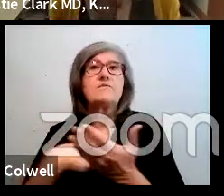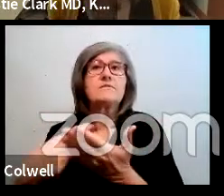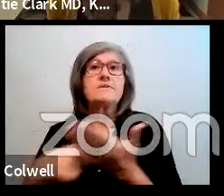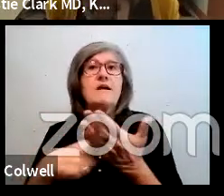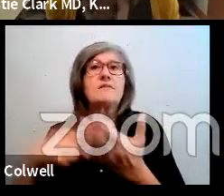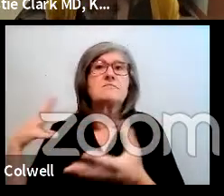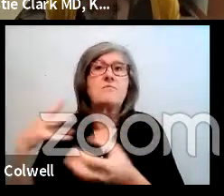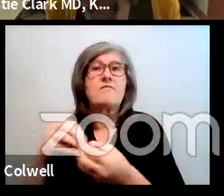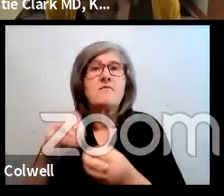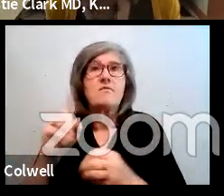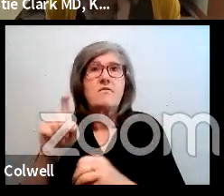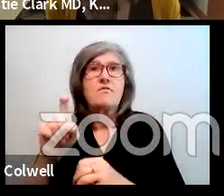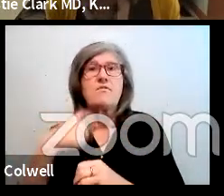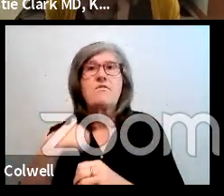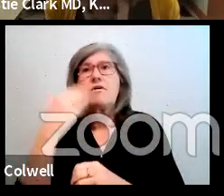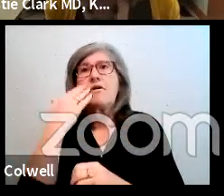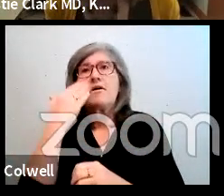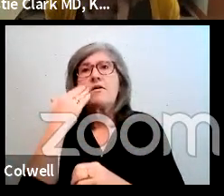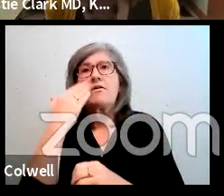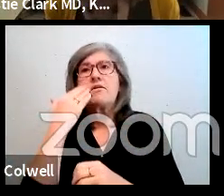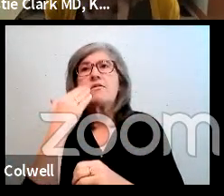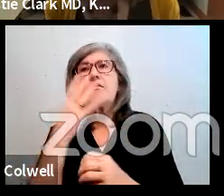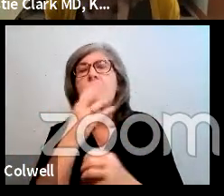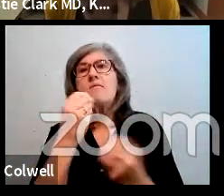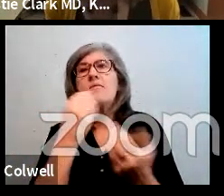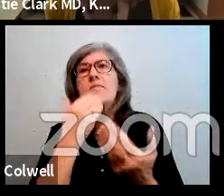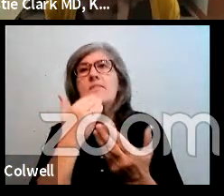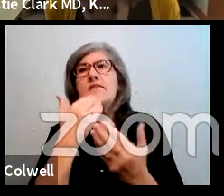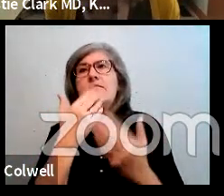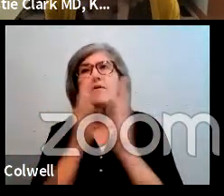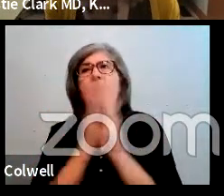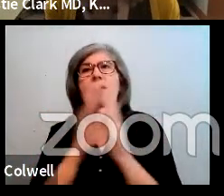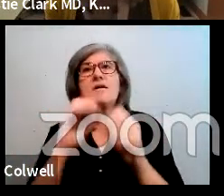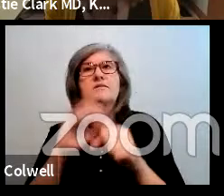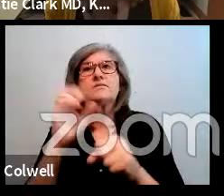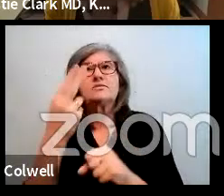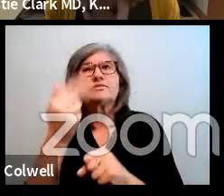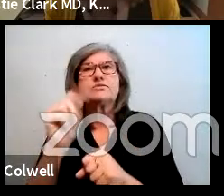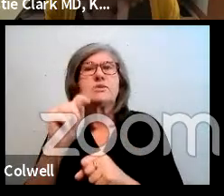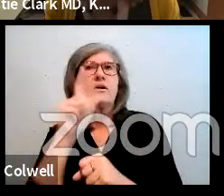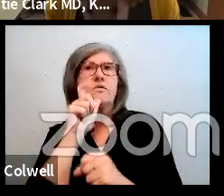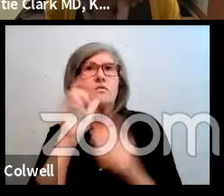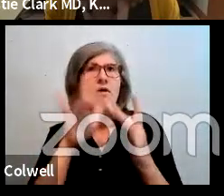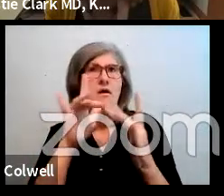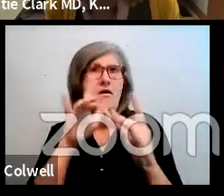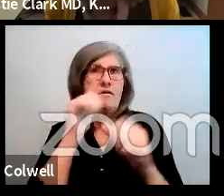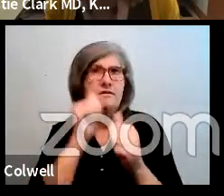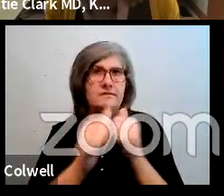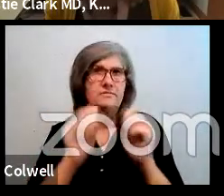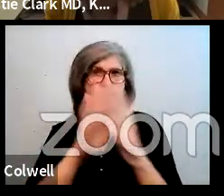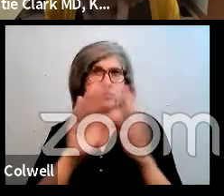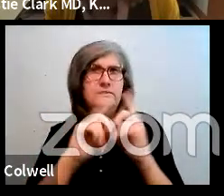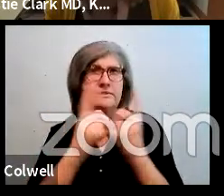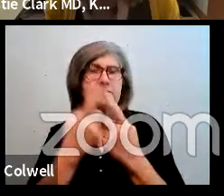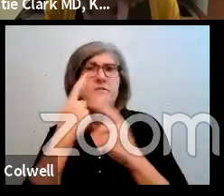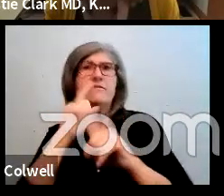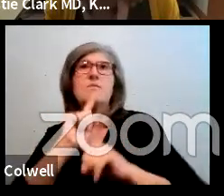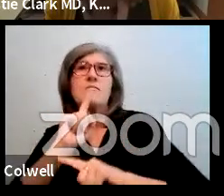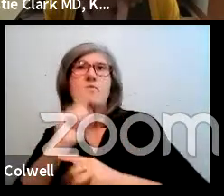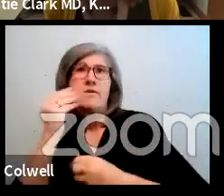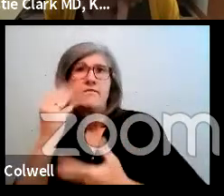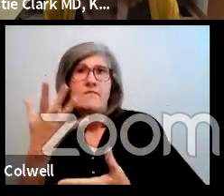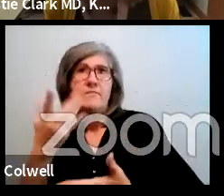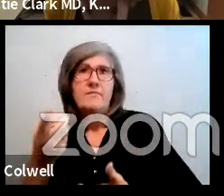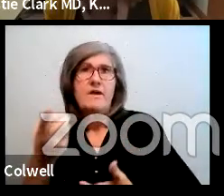far? And I think Kimber asked in the chat, who is the contact at each school district to report the information? Is